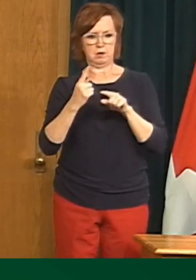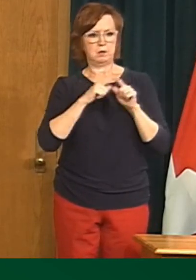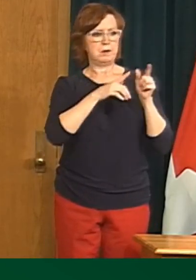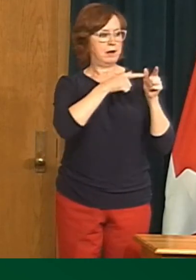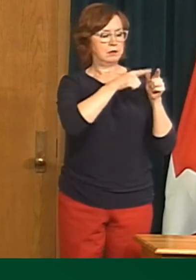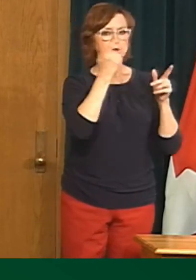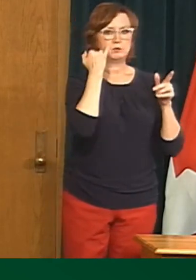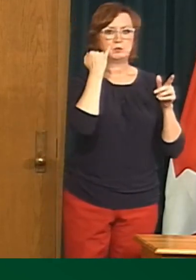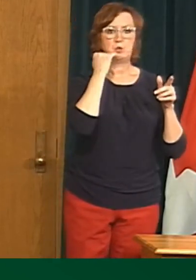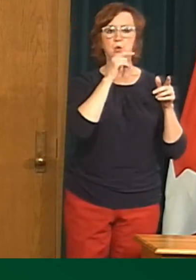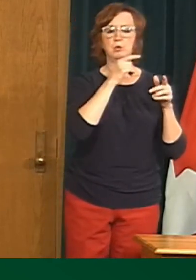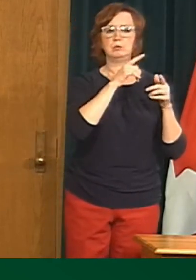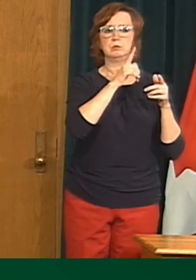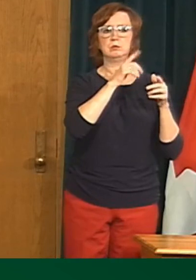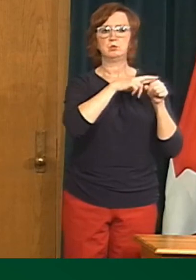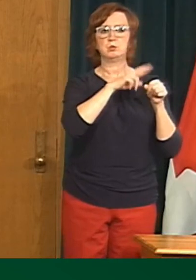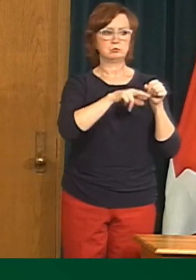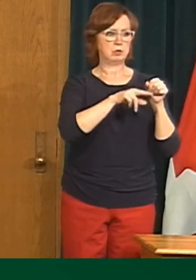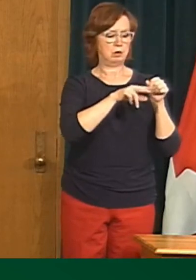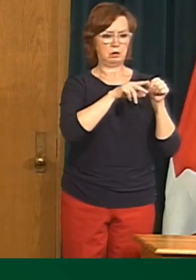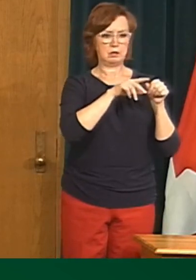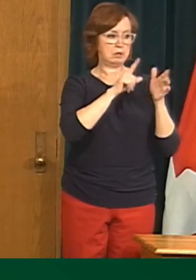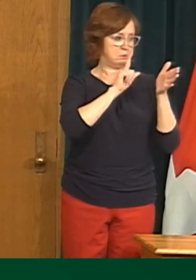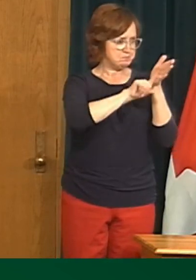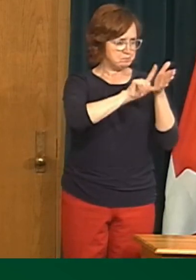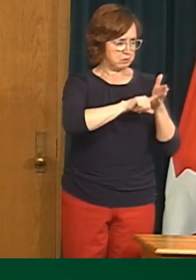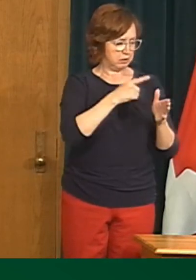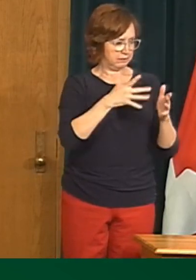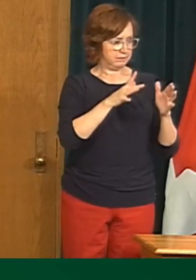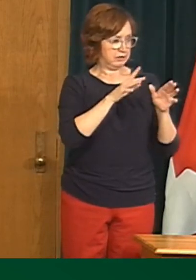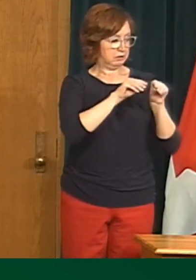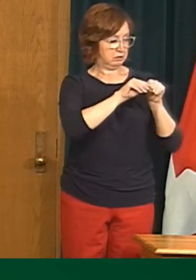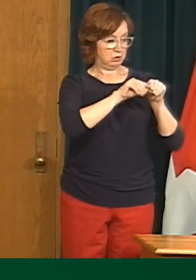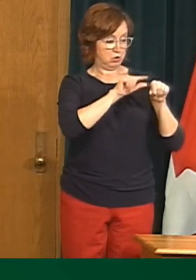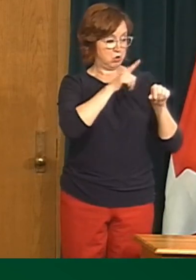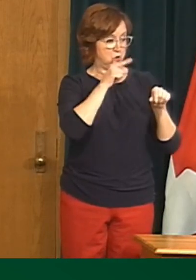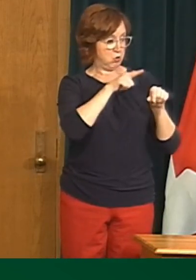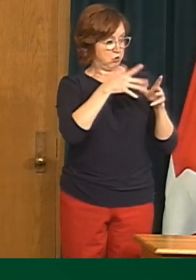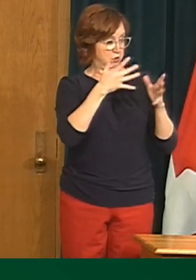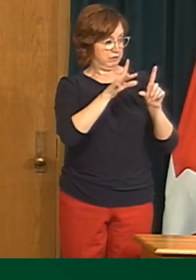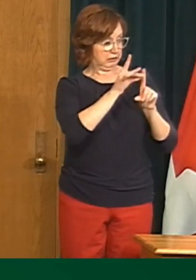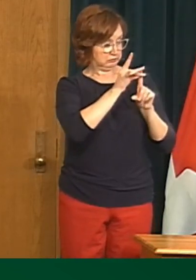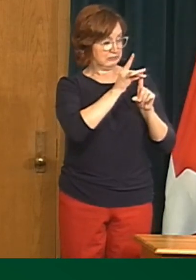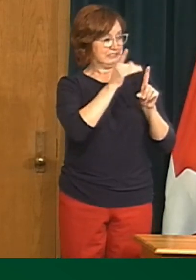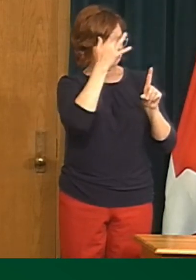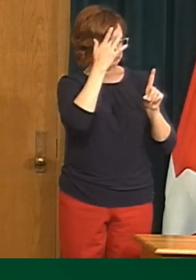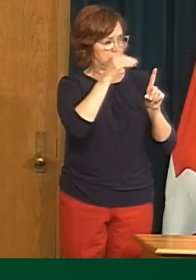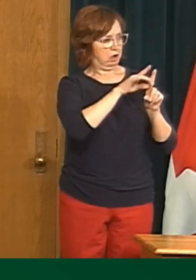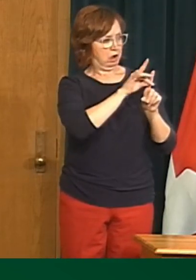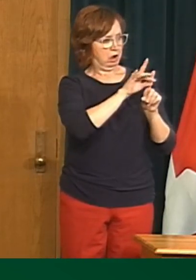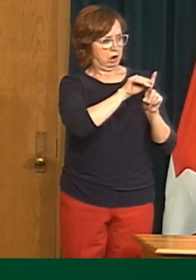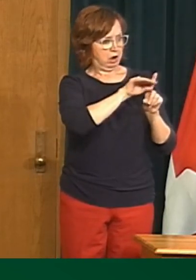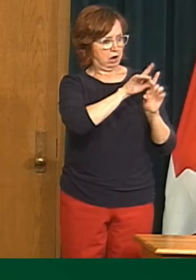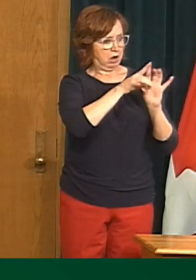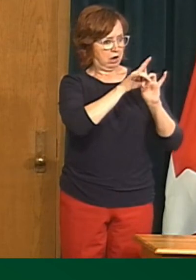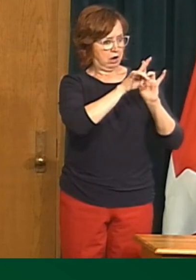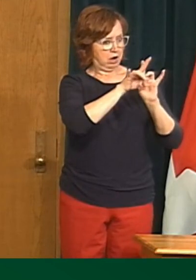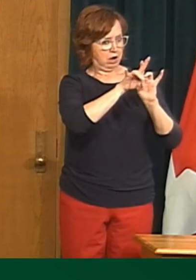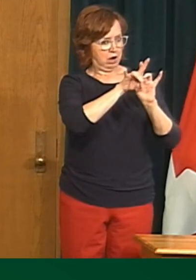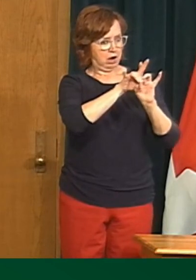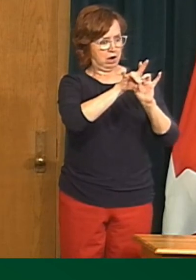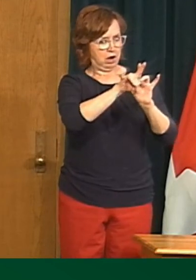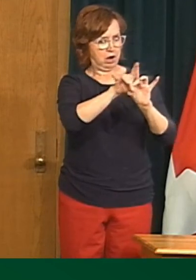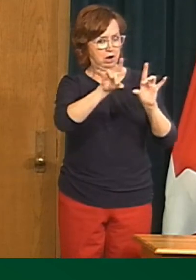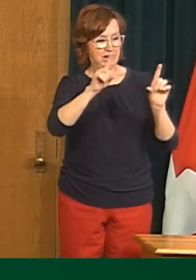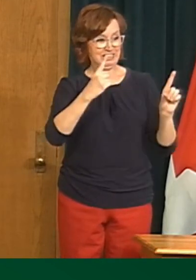investigation in Regina, and that event, let's say, caused a public a